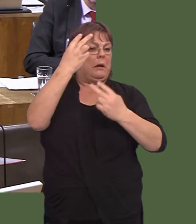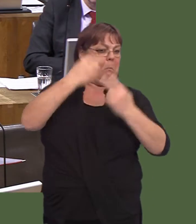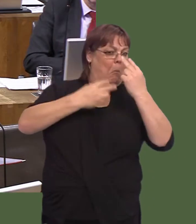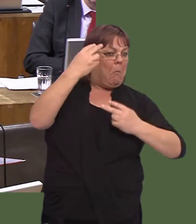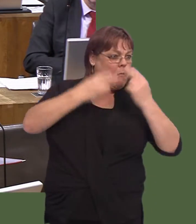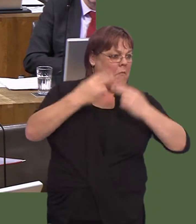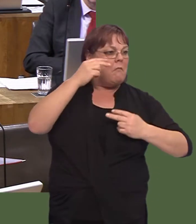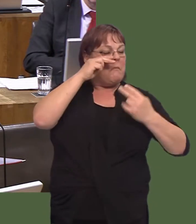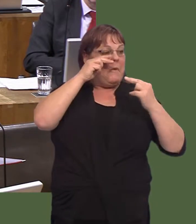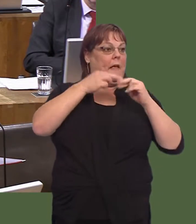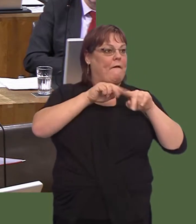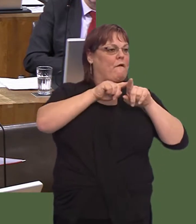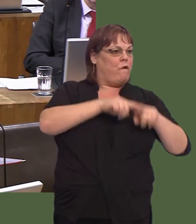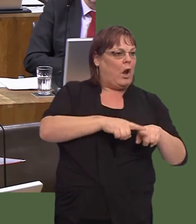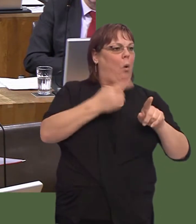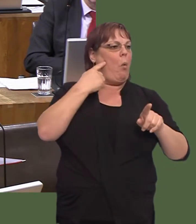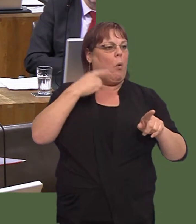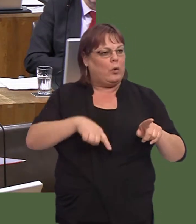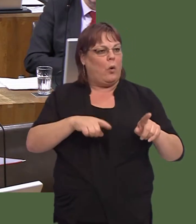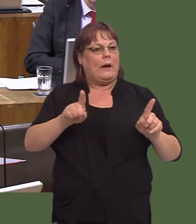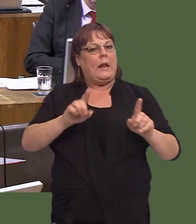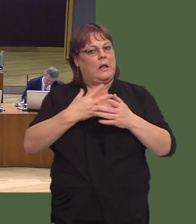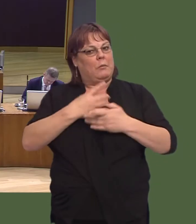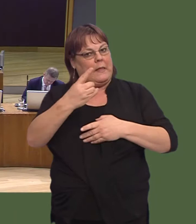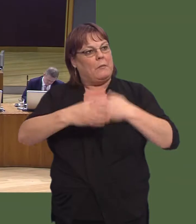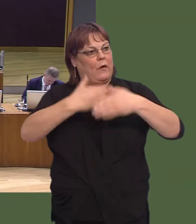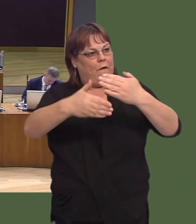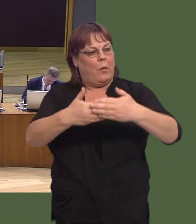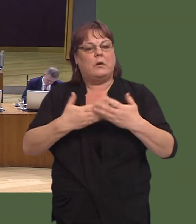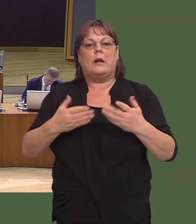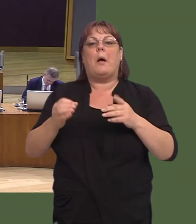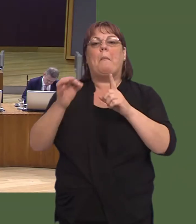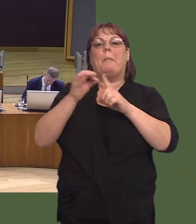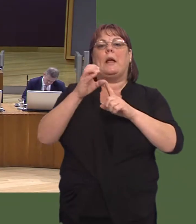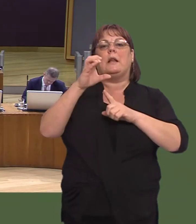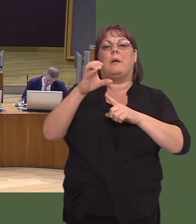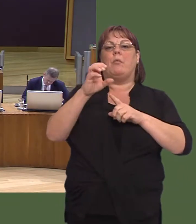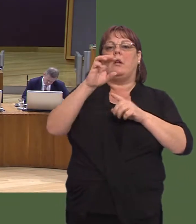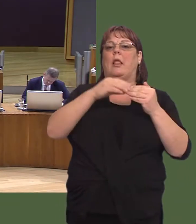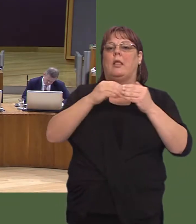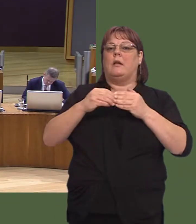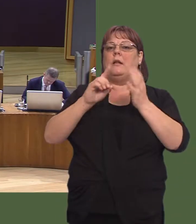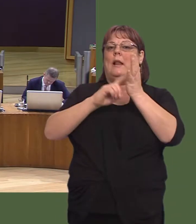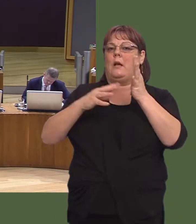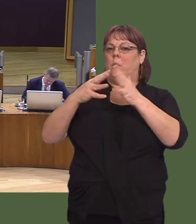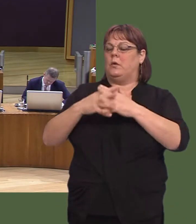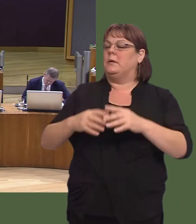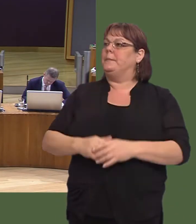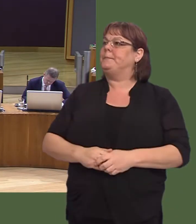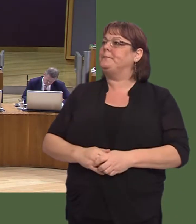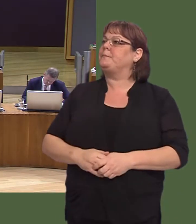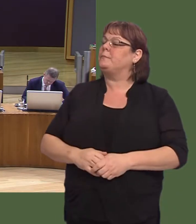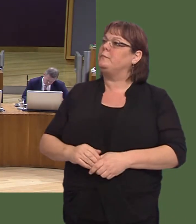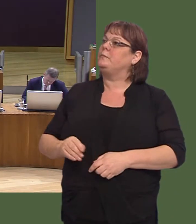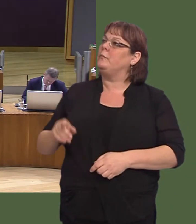decide how then to take the inquiry forward. Arweinydd Plaid Cymru. Plaid Cymru leader Leanne Wood. Mr Minister, as you said earlier,